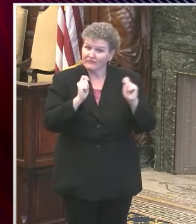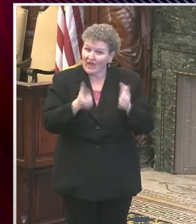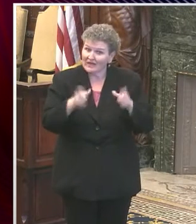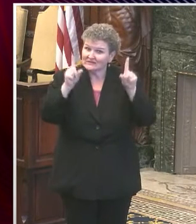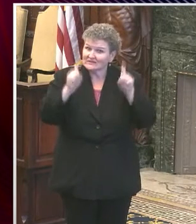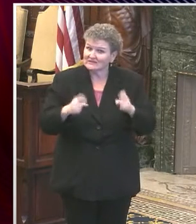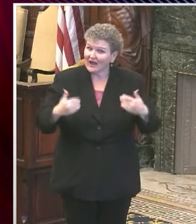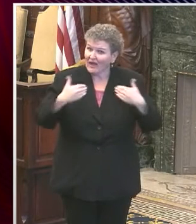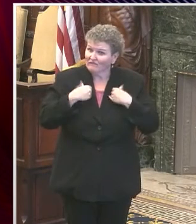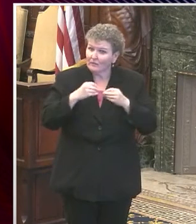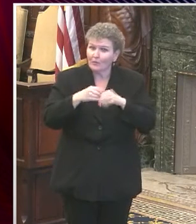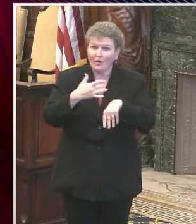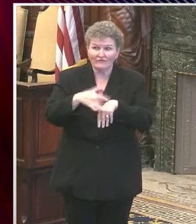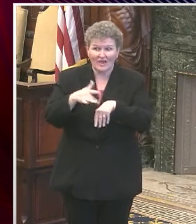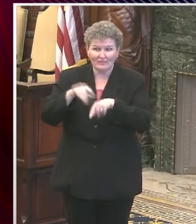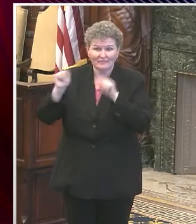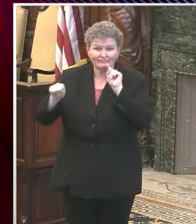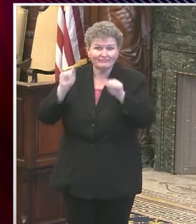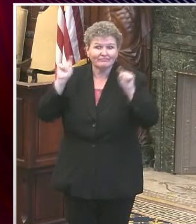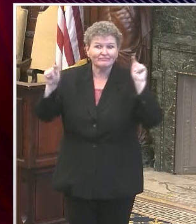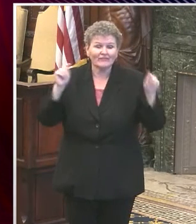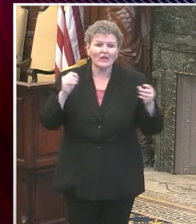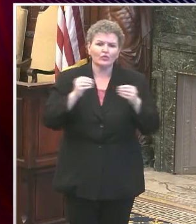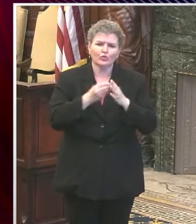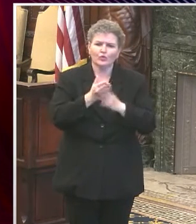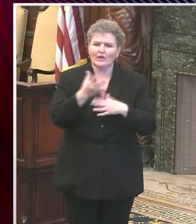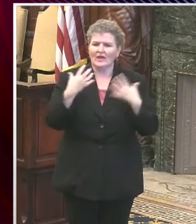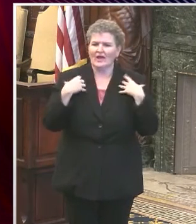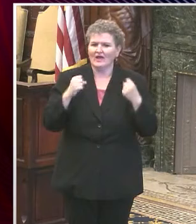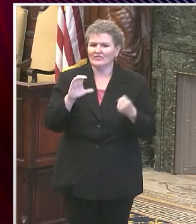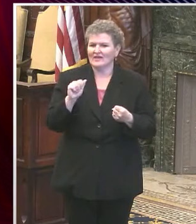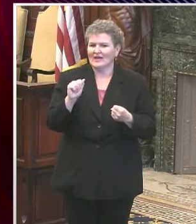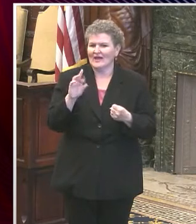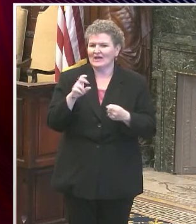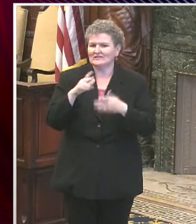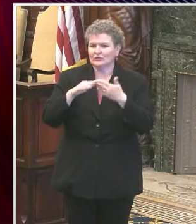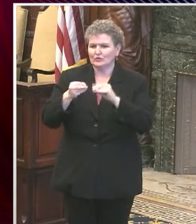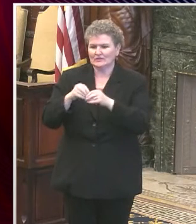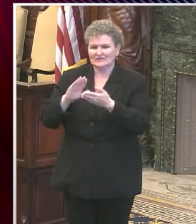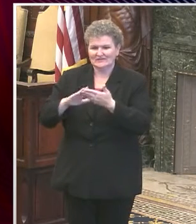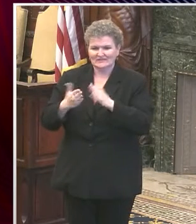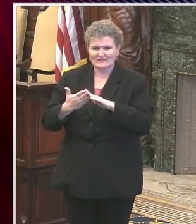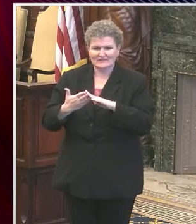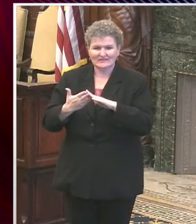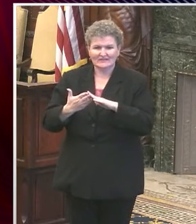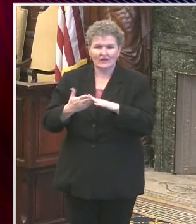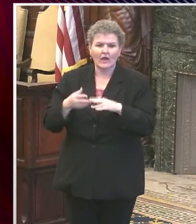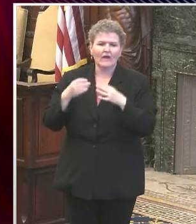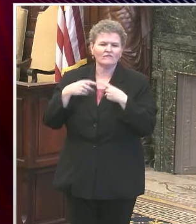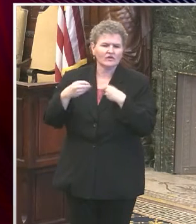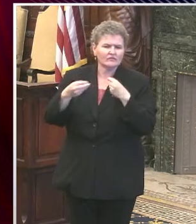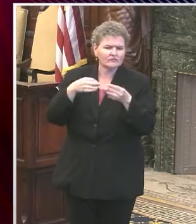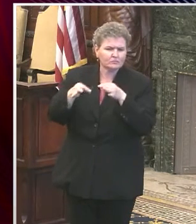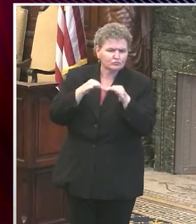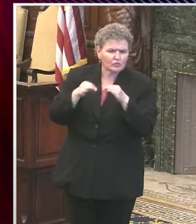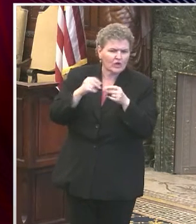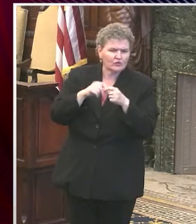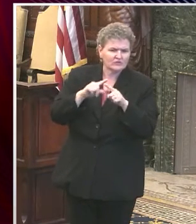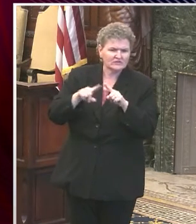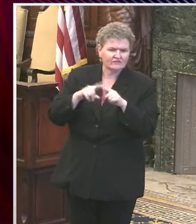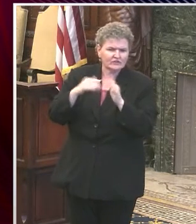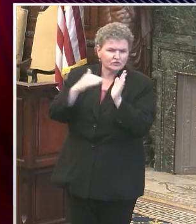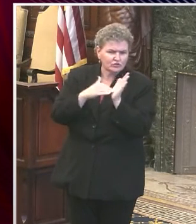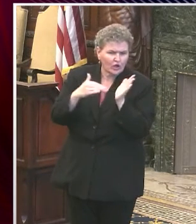available through healthcare providers across the city. Because of that, we issued guidance yesterday to doctors about how to use and